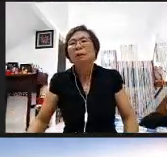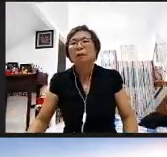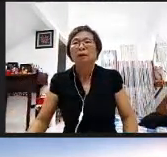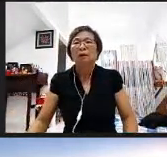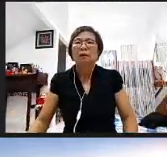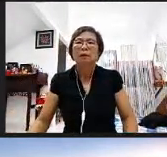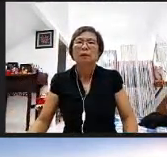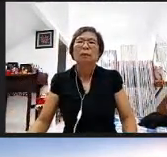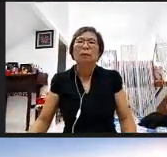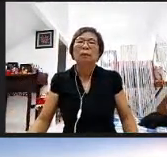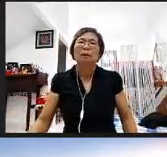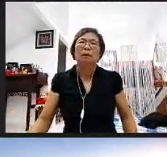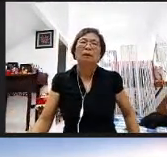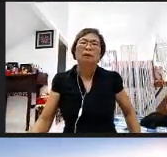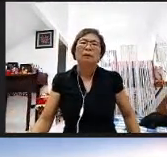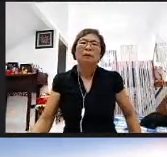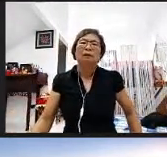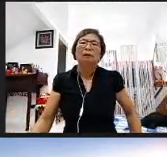knew